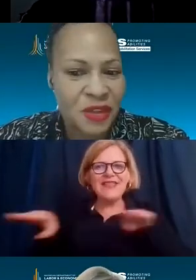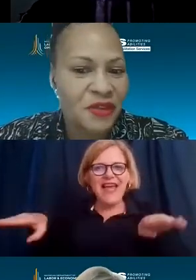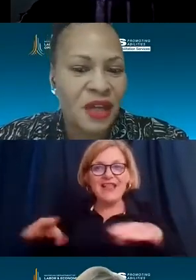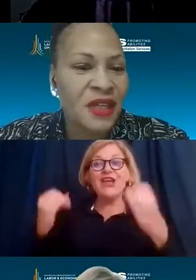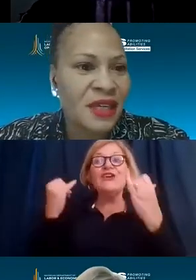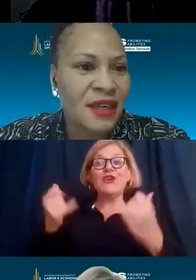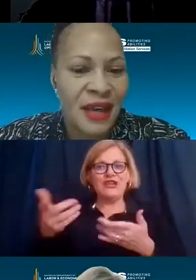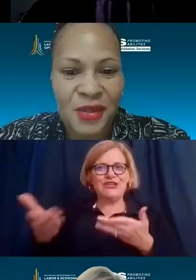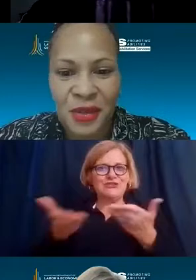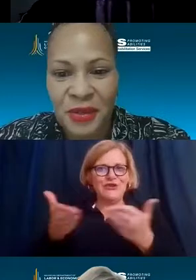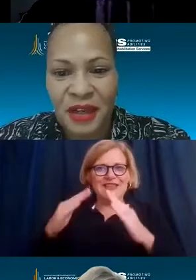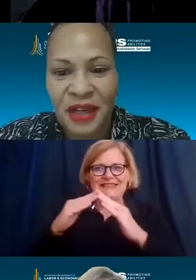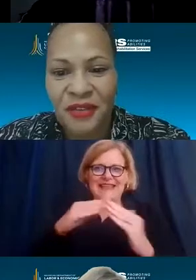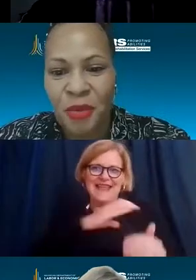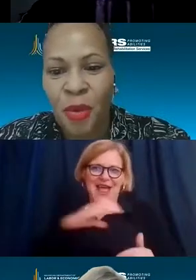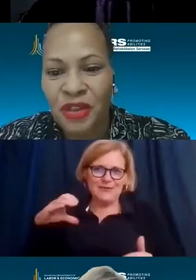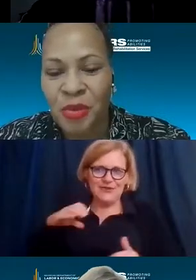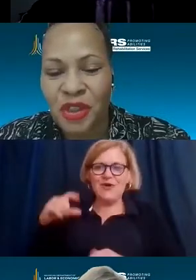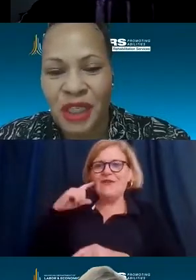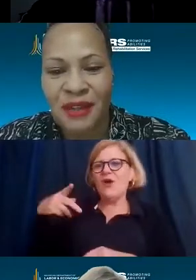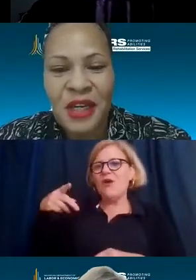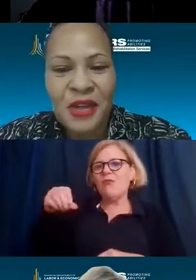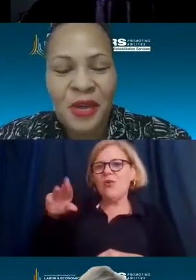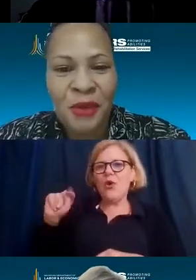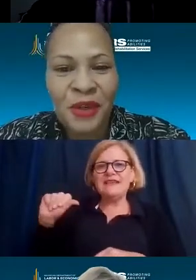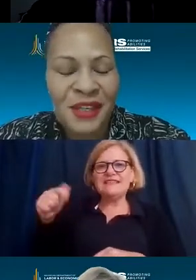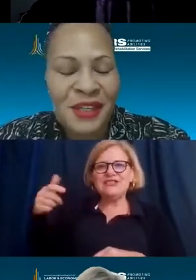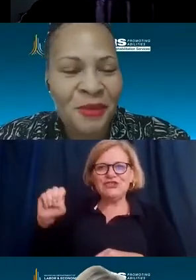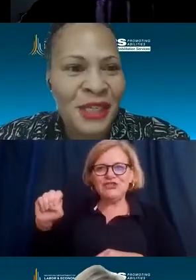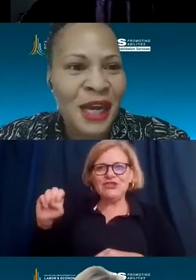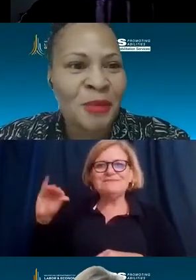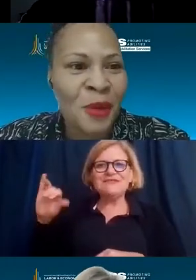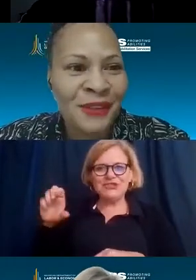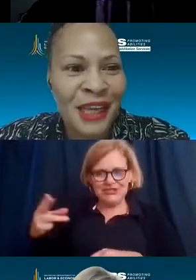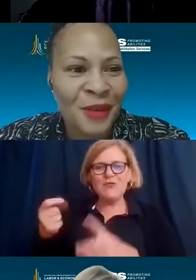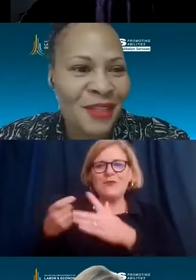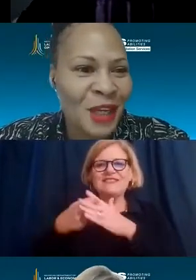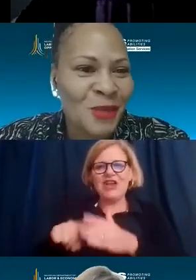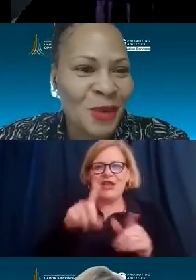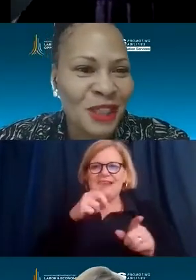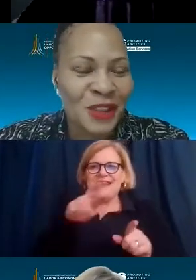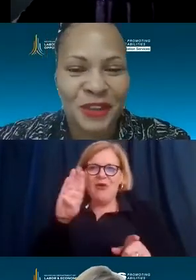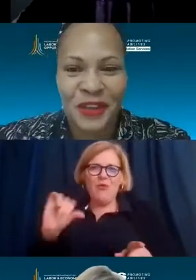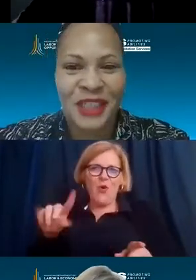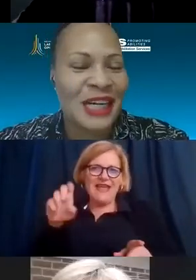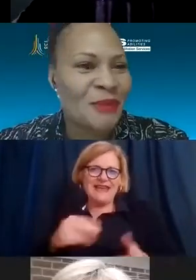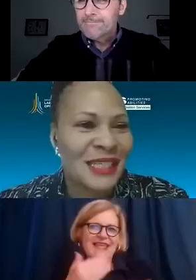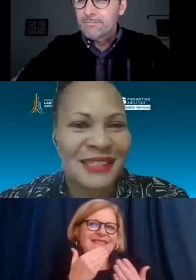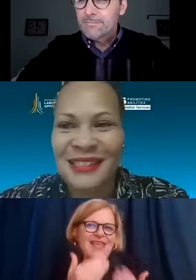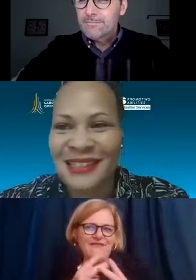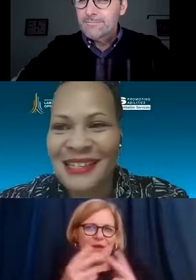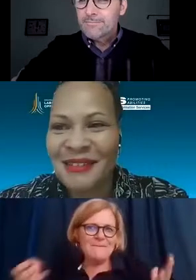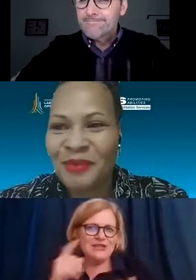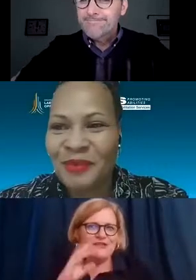currently serves on the City Council for Portage, Michigan. So we will get started with Dr. Boyden, and we thank him so much for